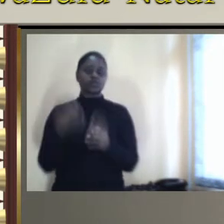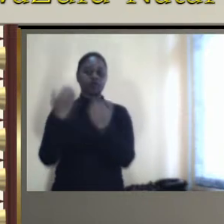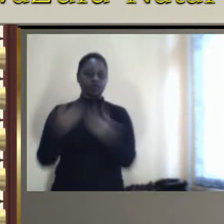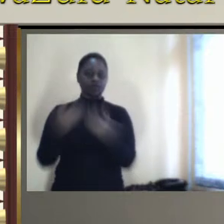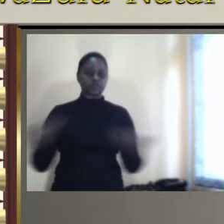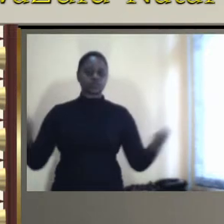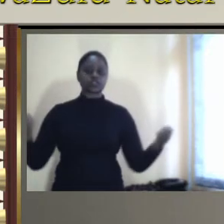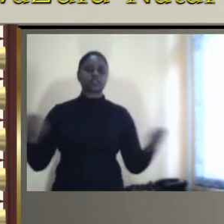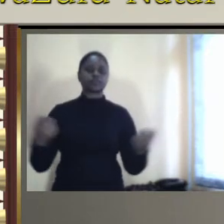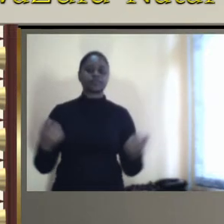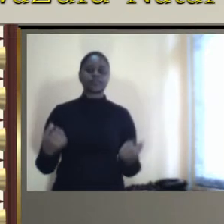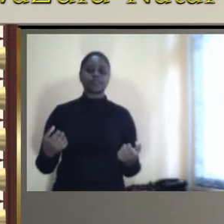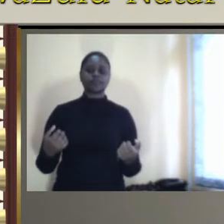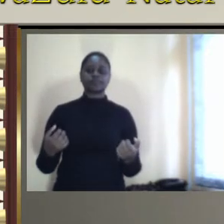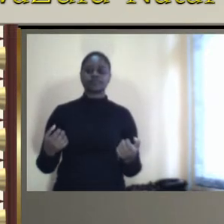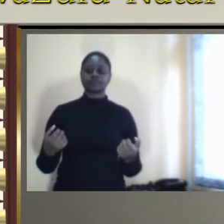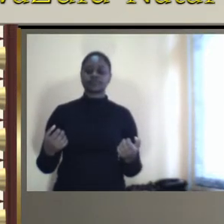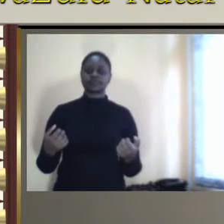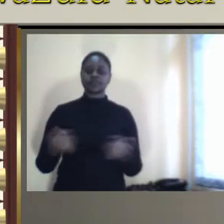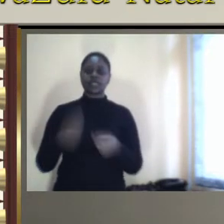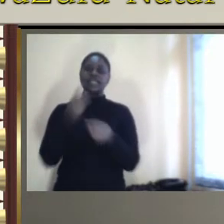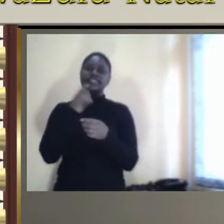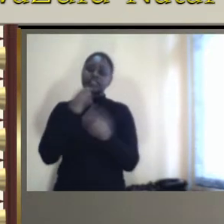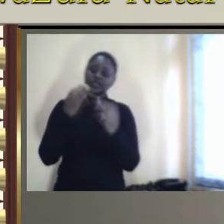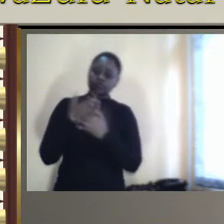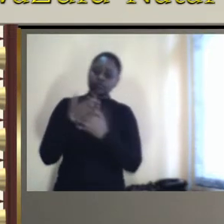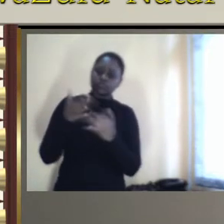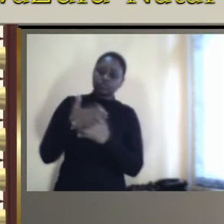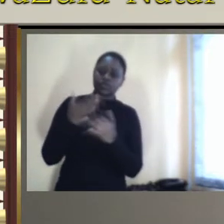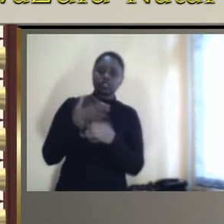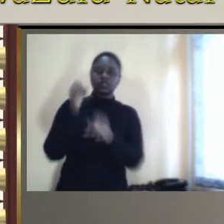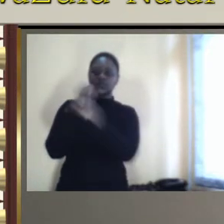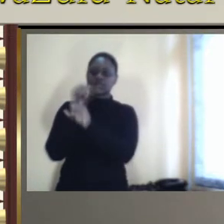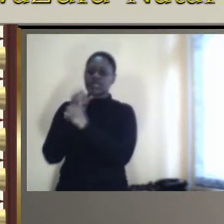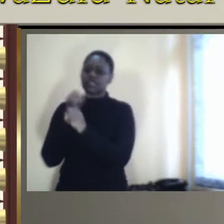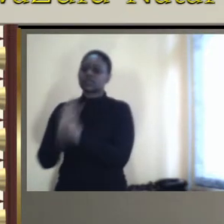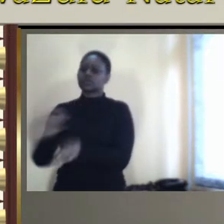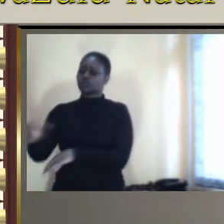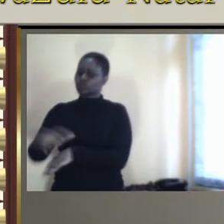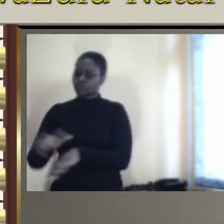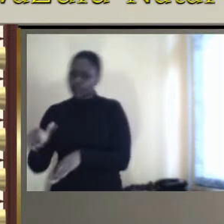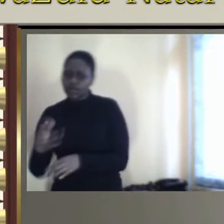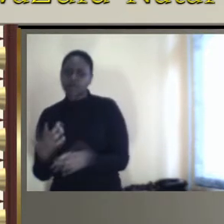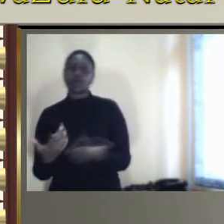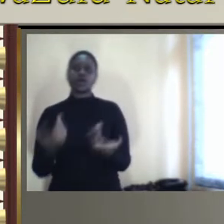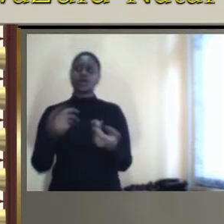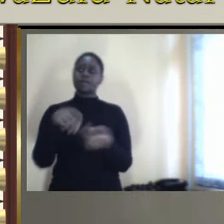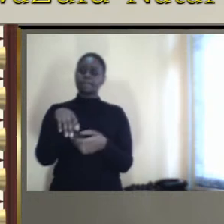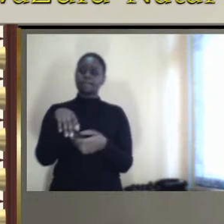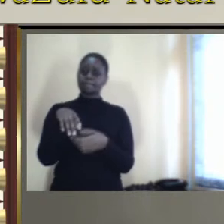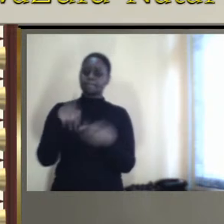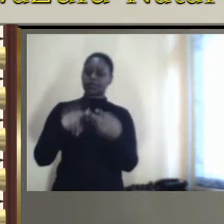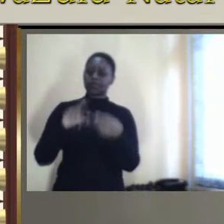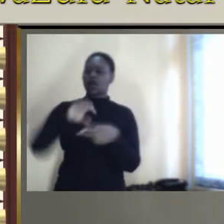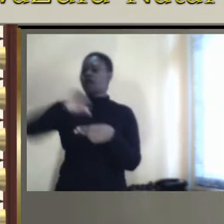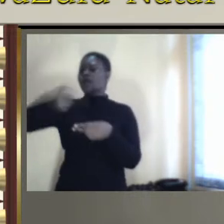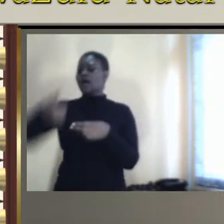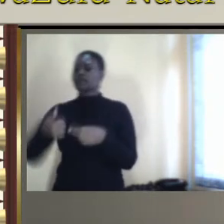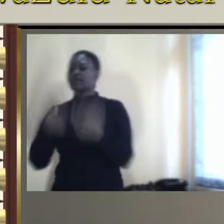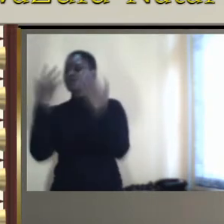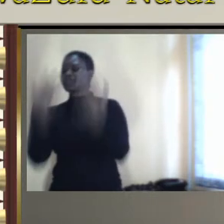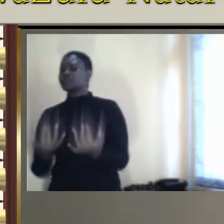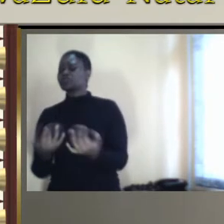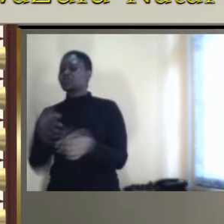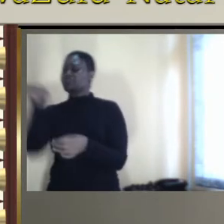resources. To facilitate easy access to institutions like land bank and other financial houses